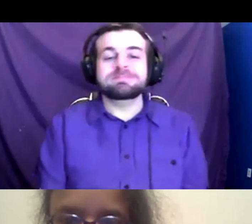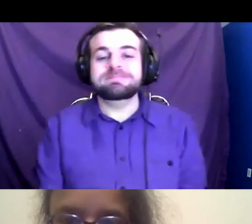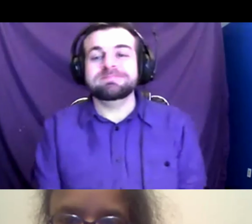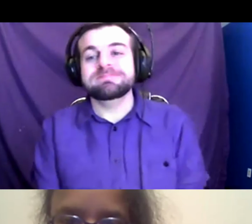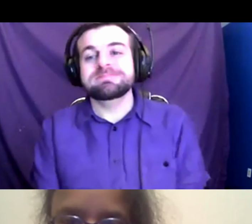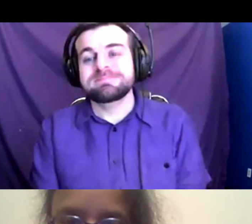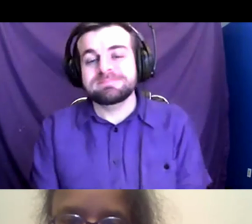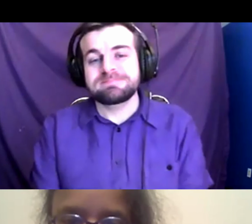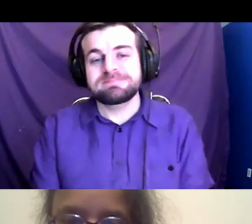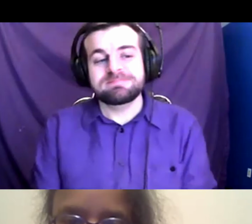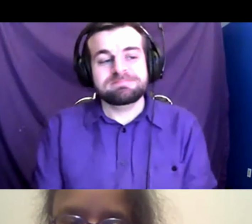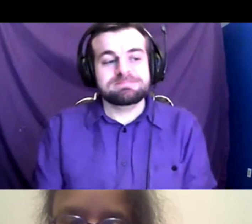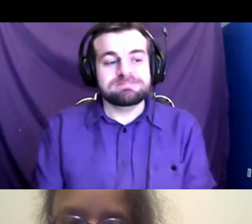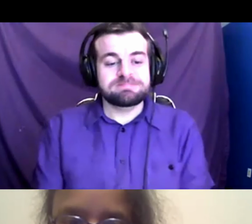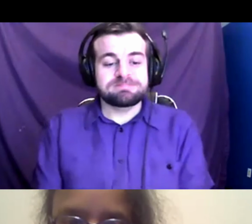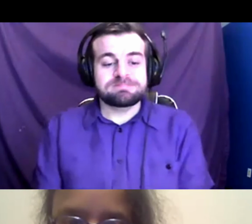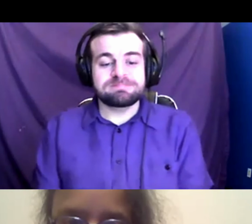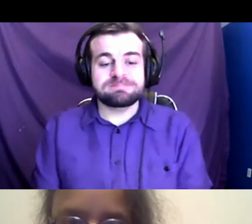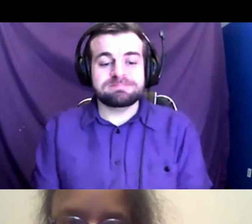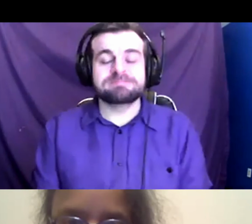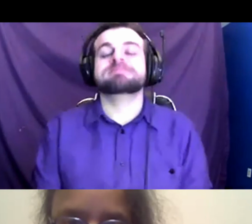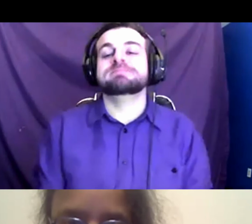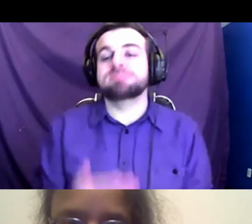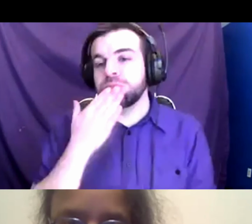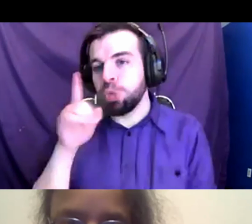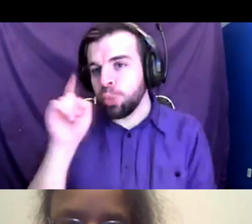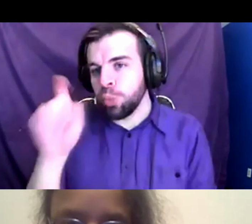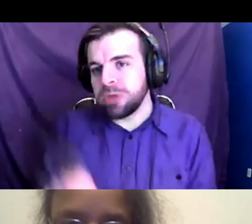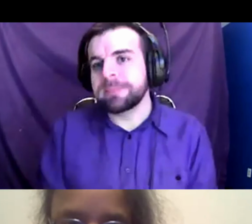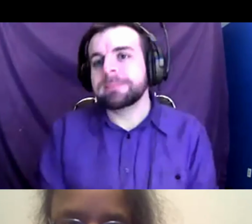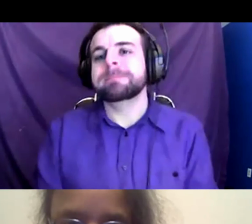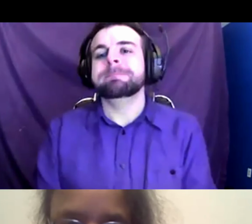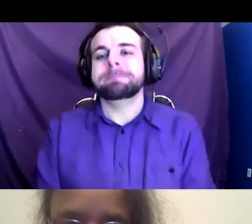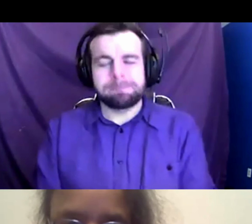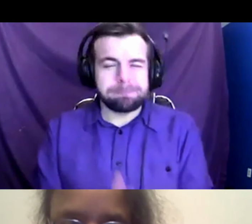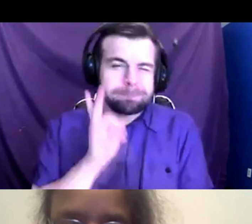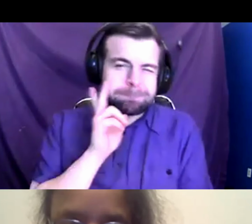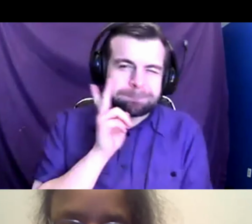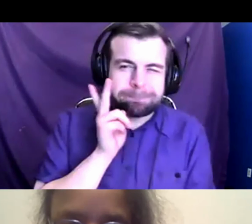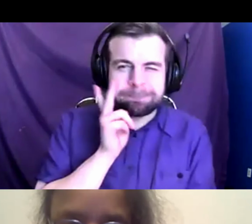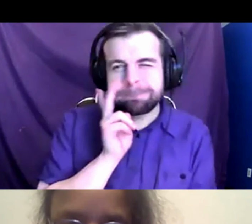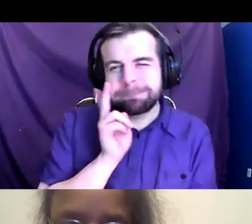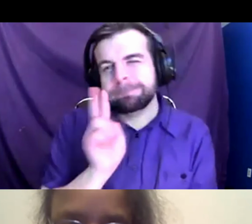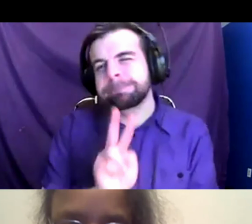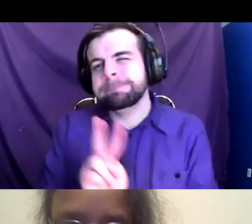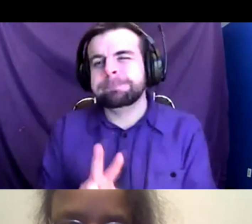Okay, good question. Let's see.